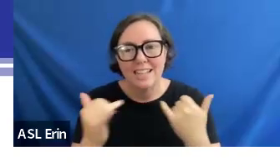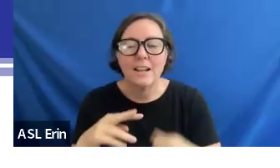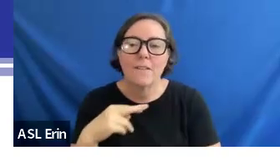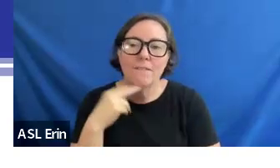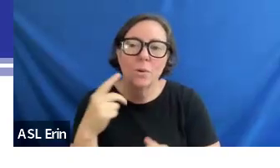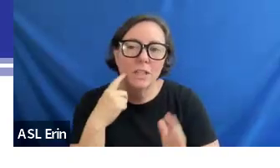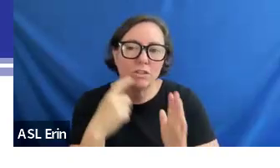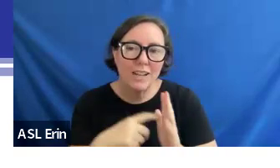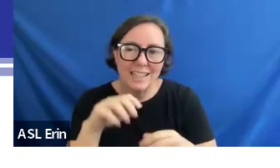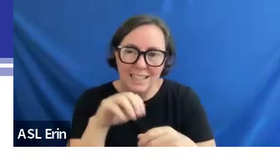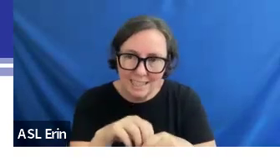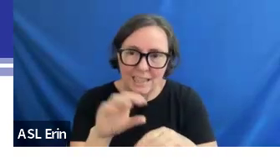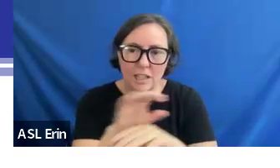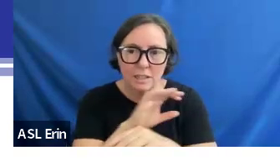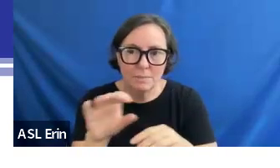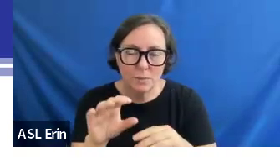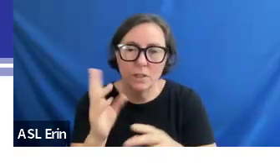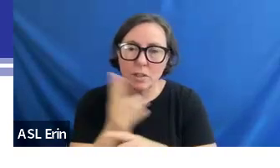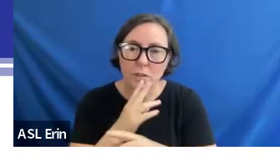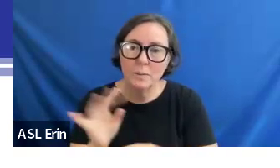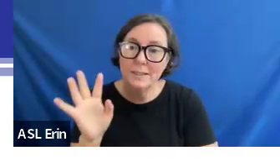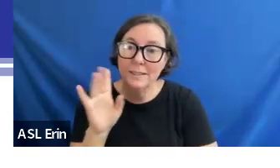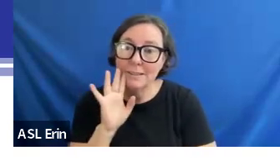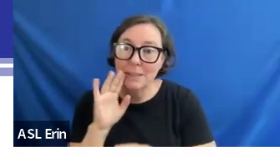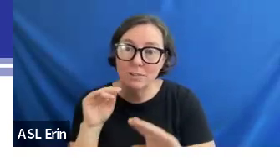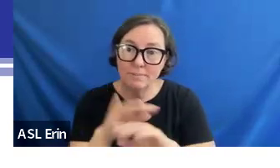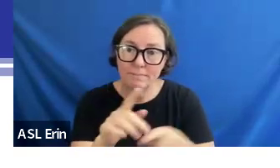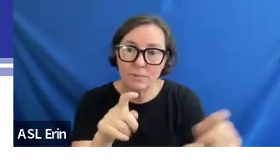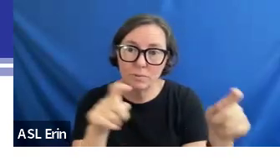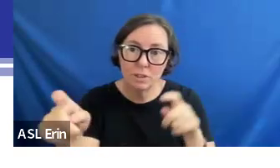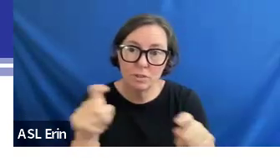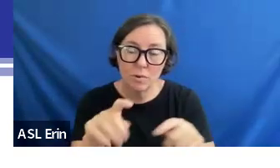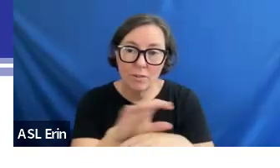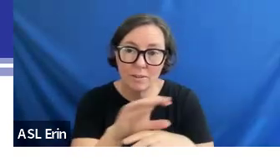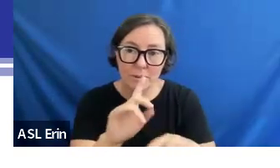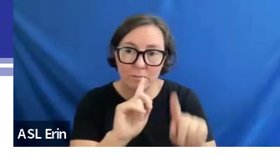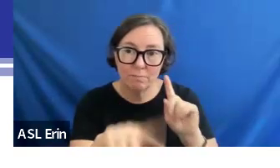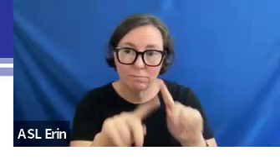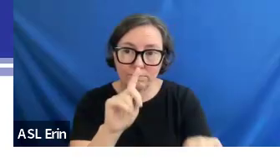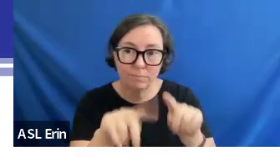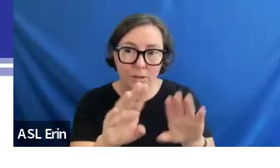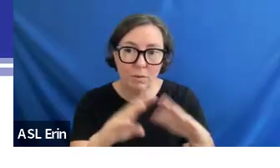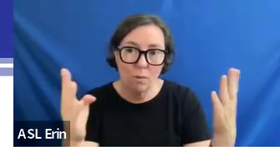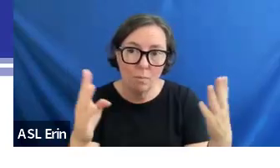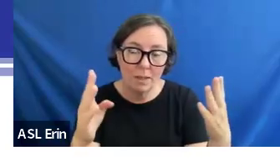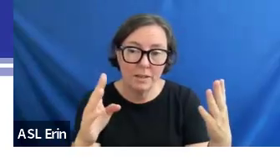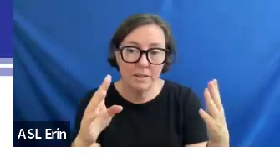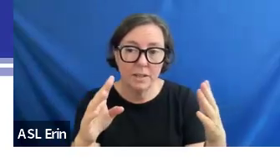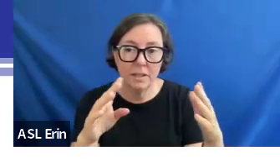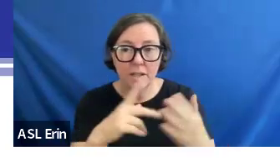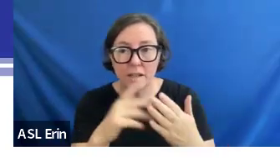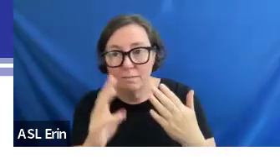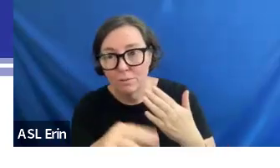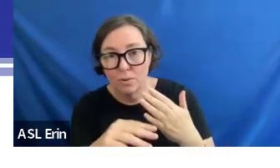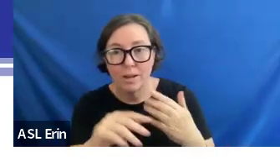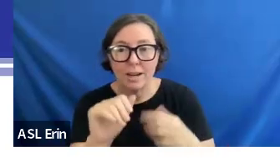computer. So using speech to control your computer, telling it to open and program